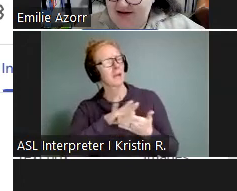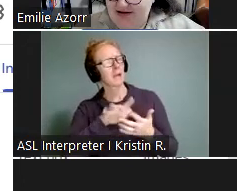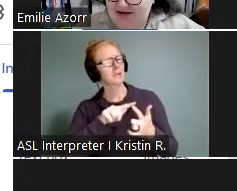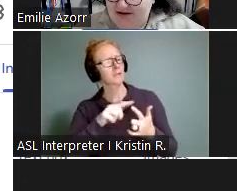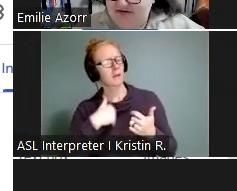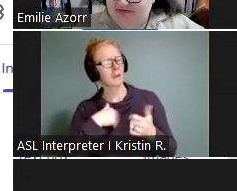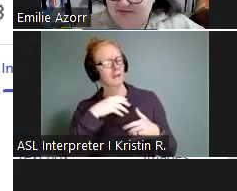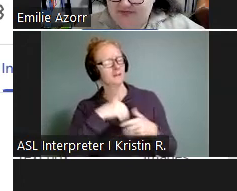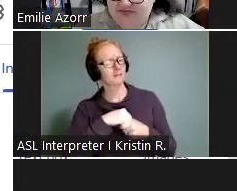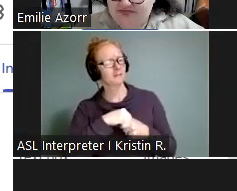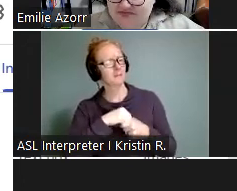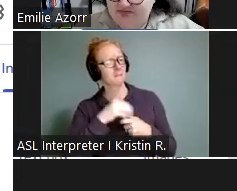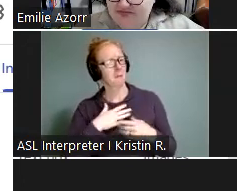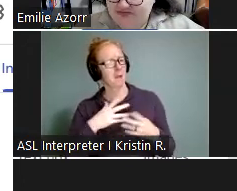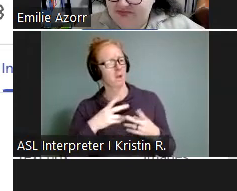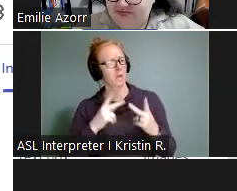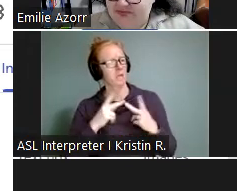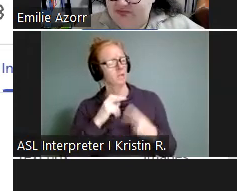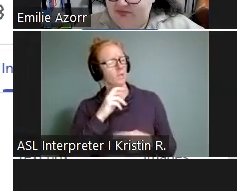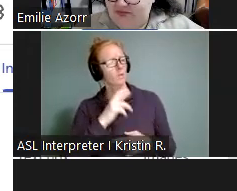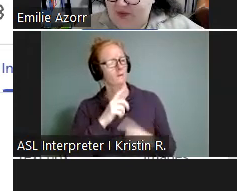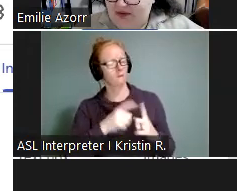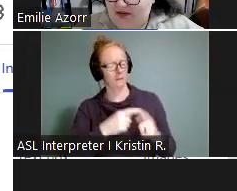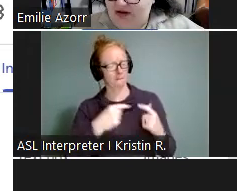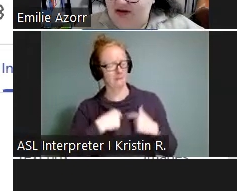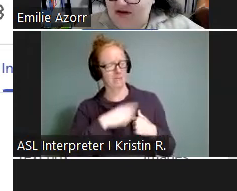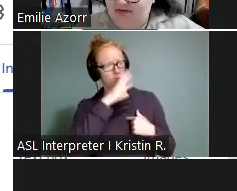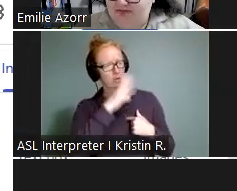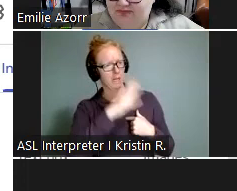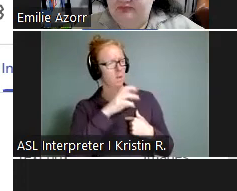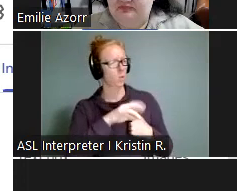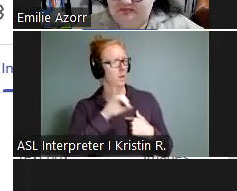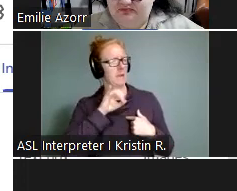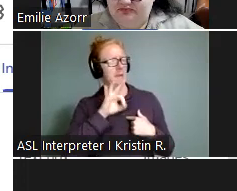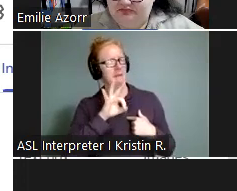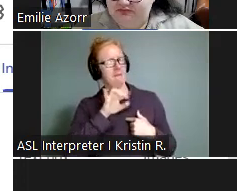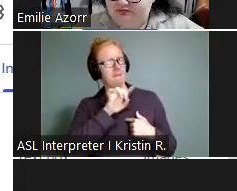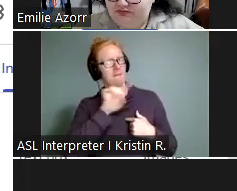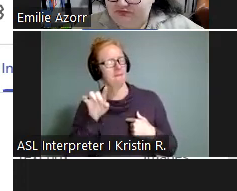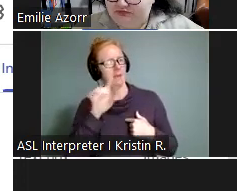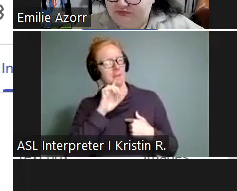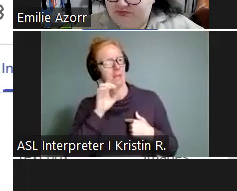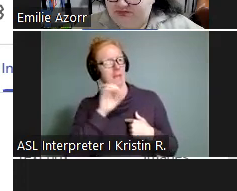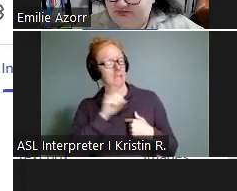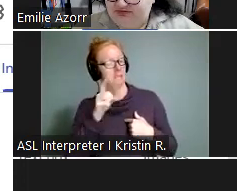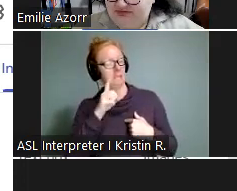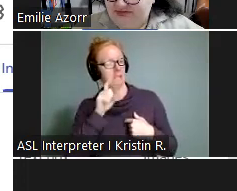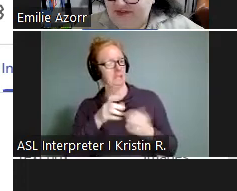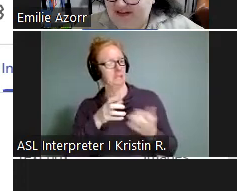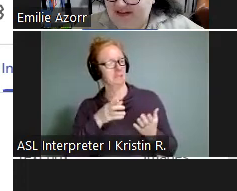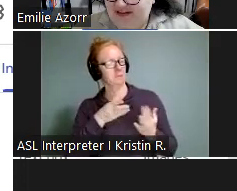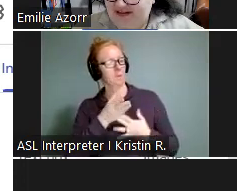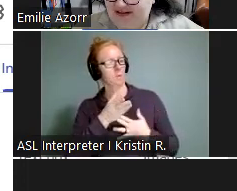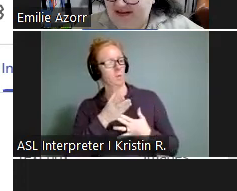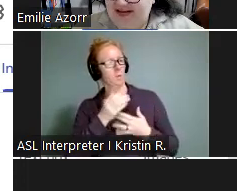the request should come from me necessarily, or if it would, I'm guessing need to come through